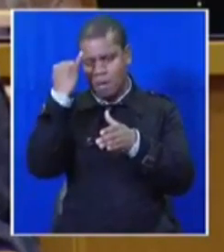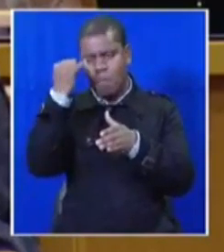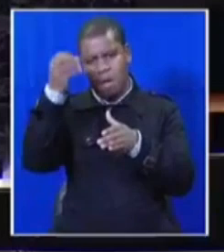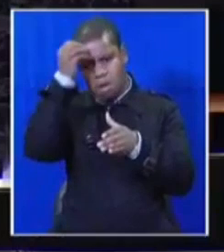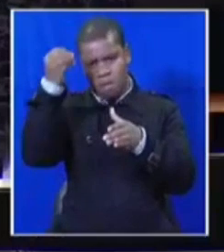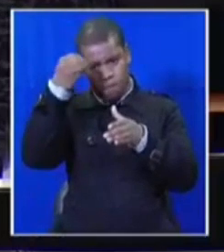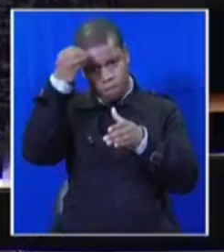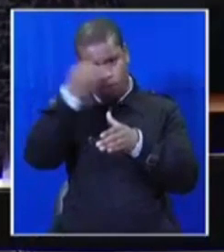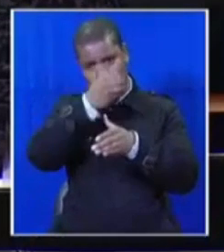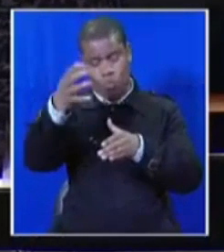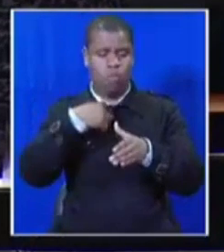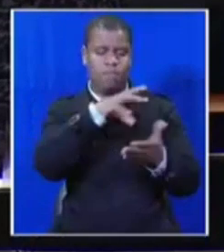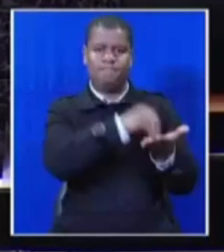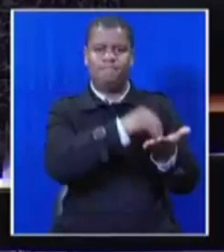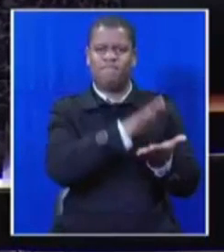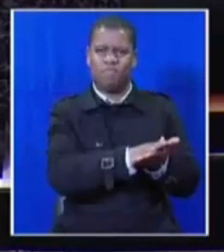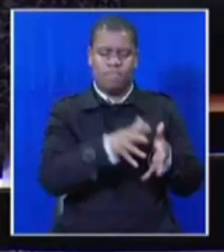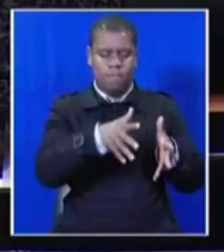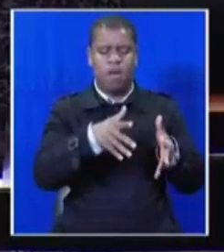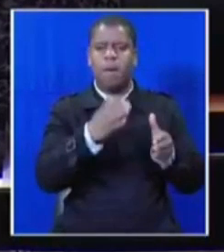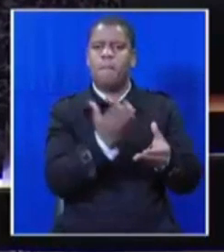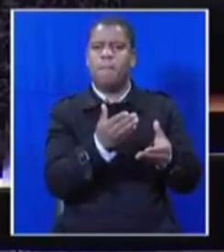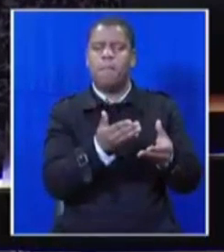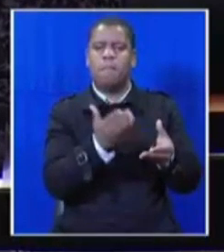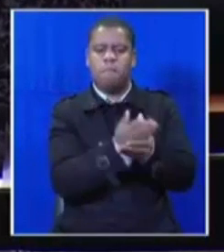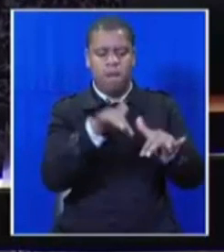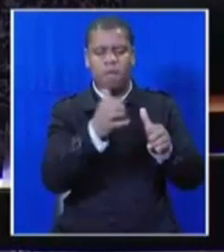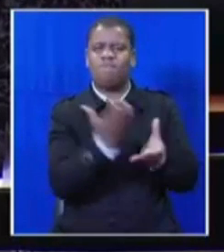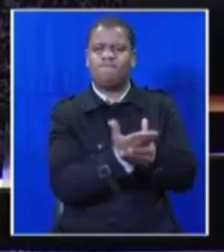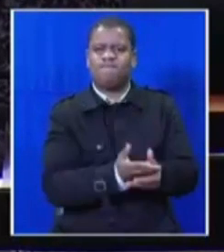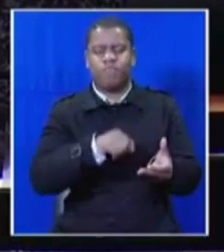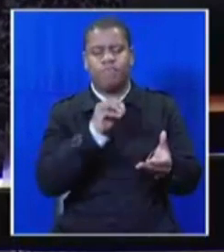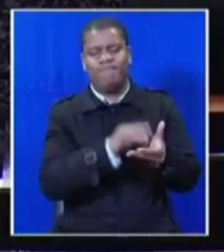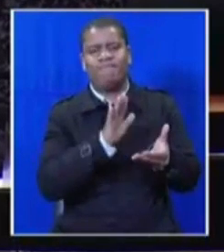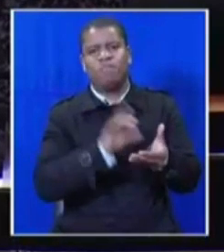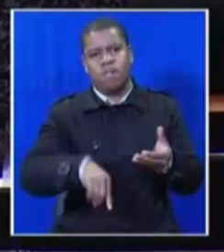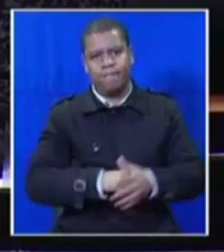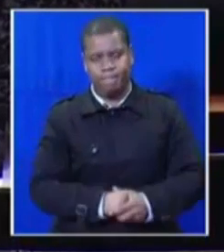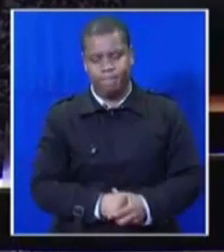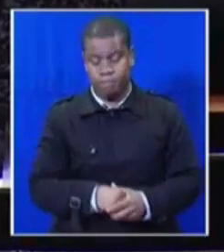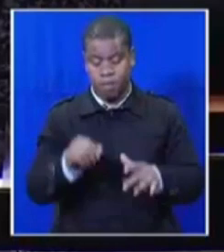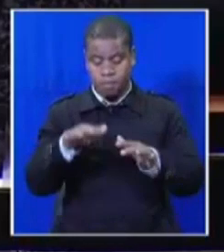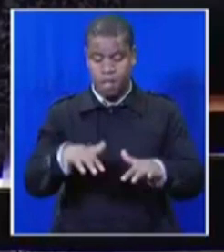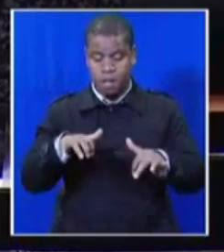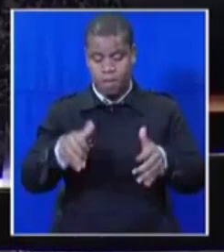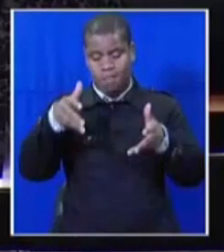Honourable Steenhuisen, in this House, we have